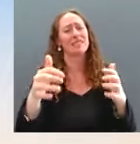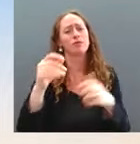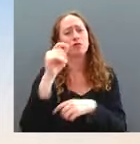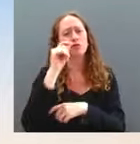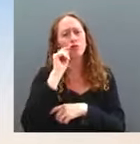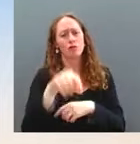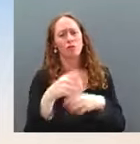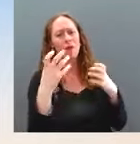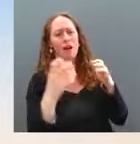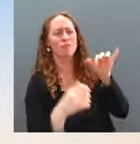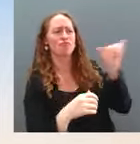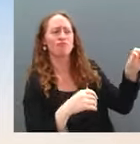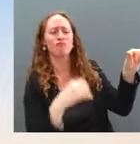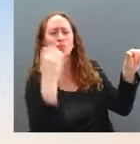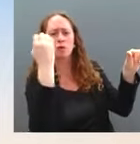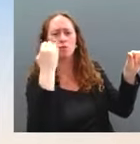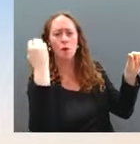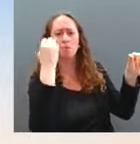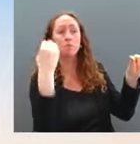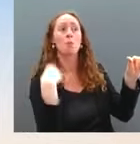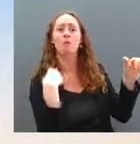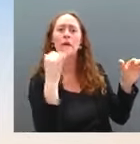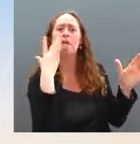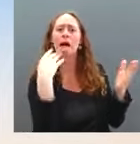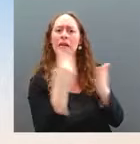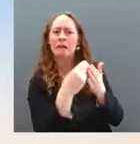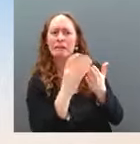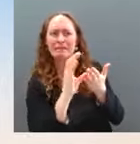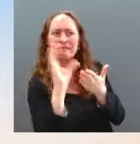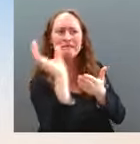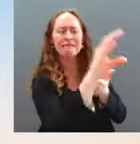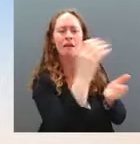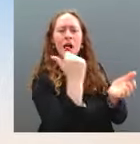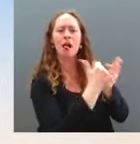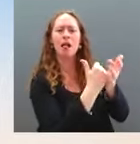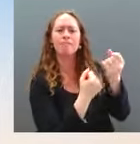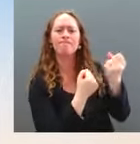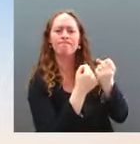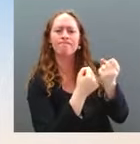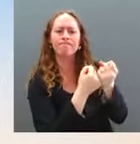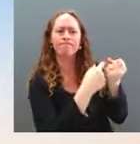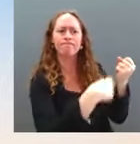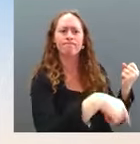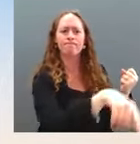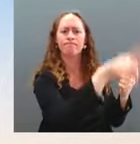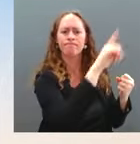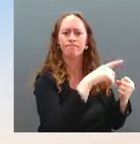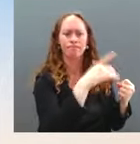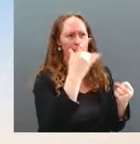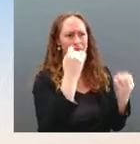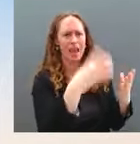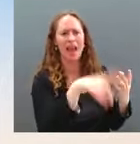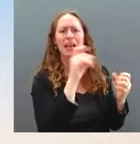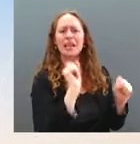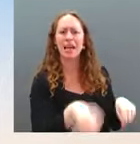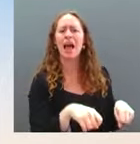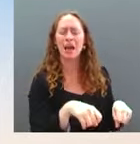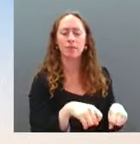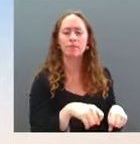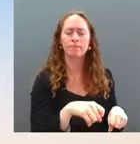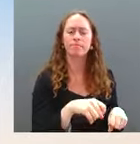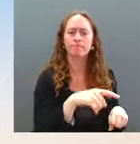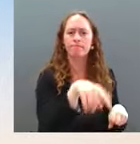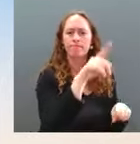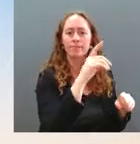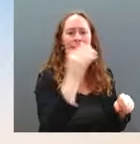host refugees. There are very good questions I'm sure you have about family reunification, prioritization, and whether there would